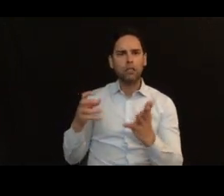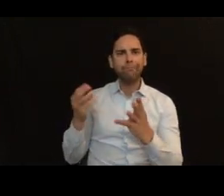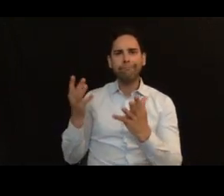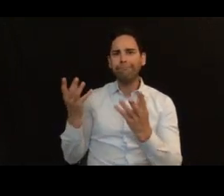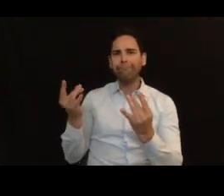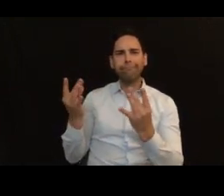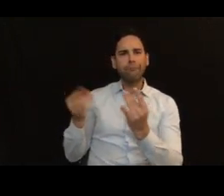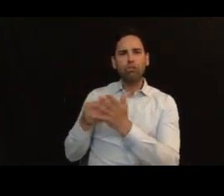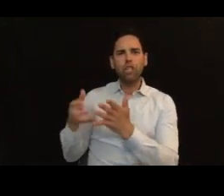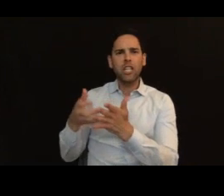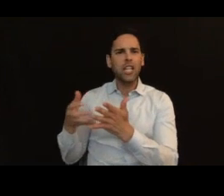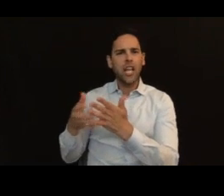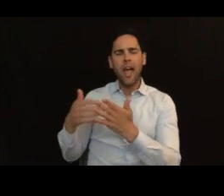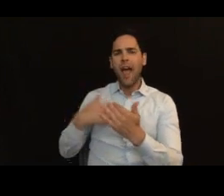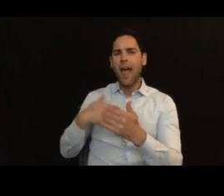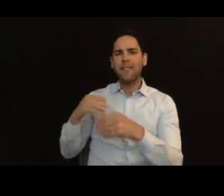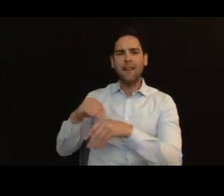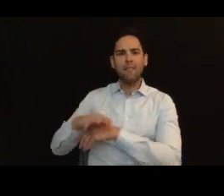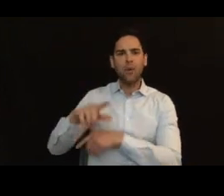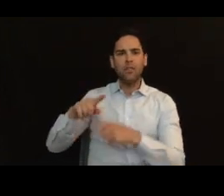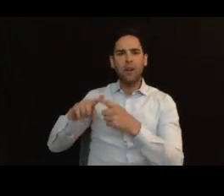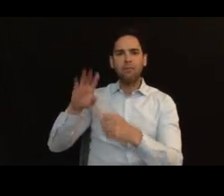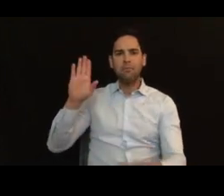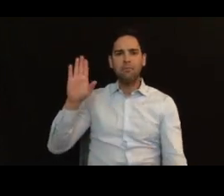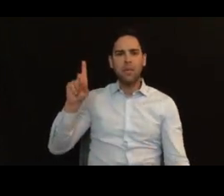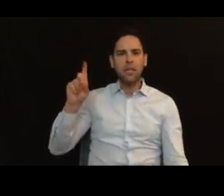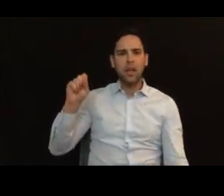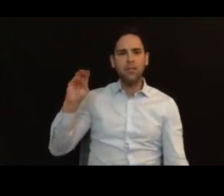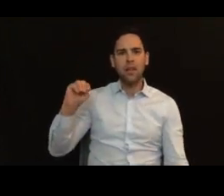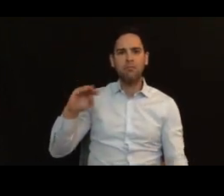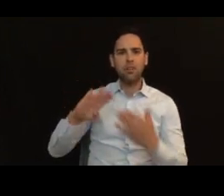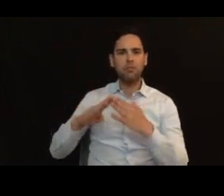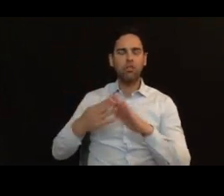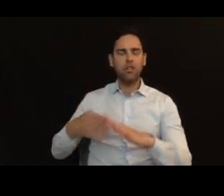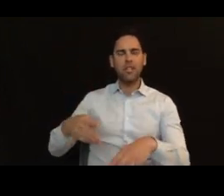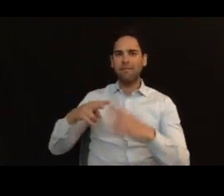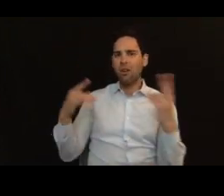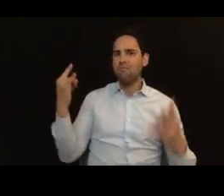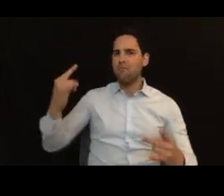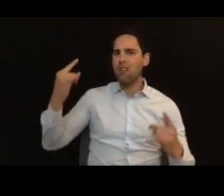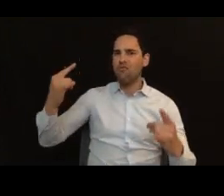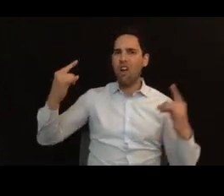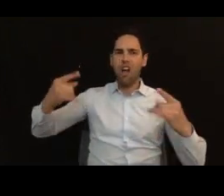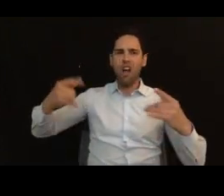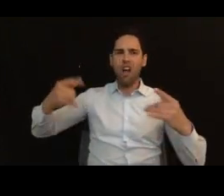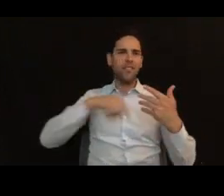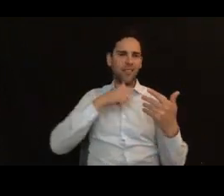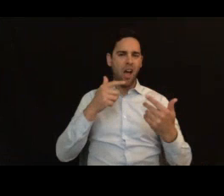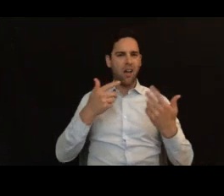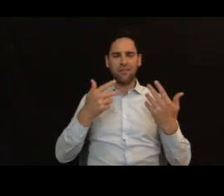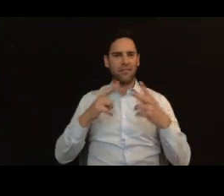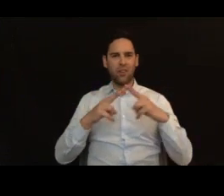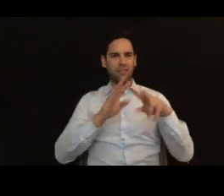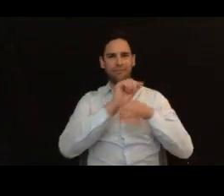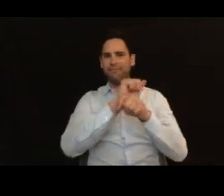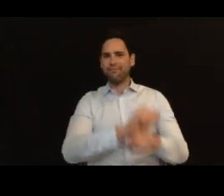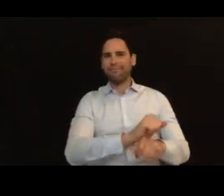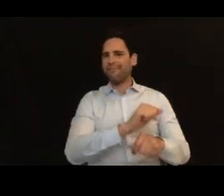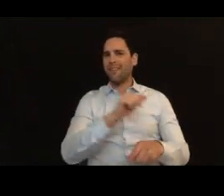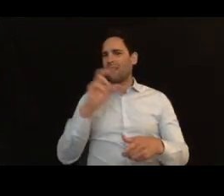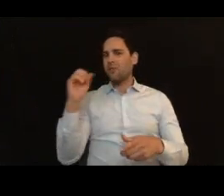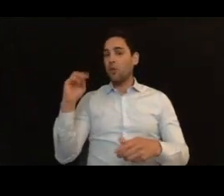the BDSM community that has been there for a long time. And a lot of the individuals that perform in the Soma